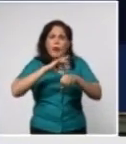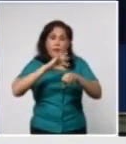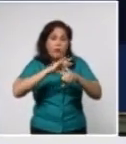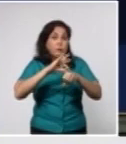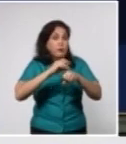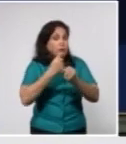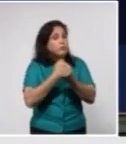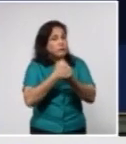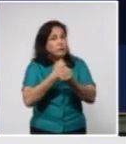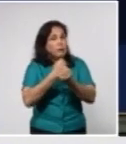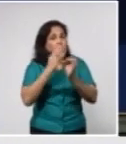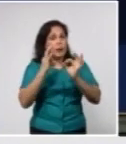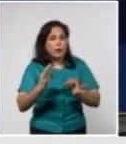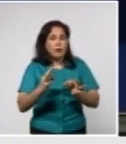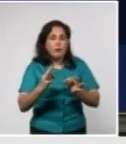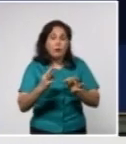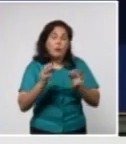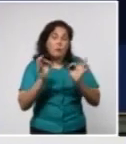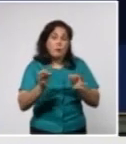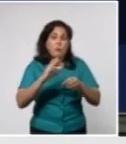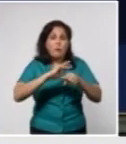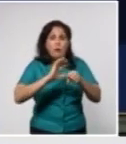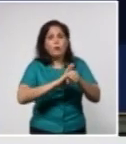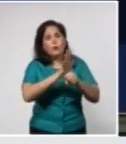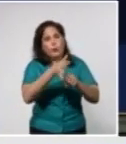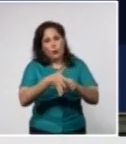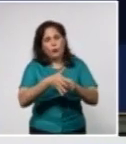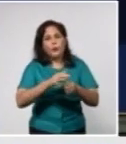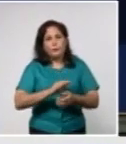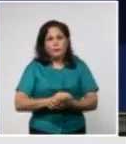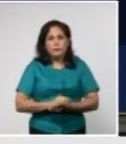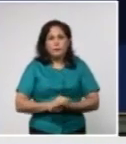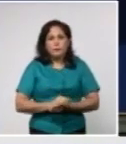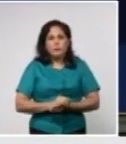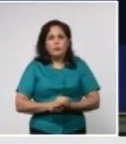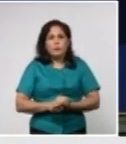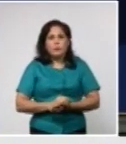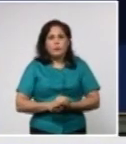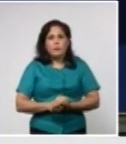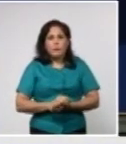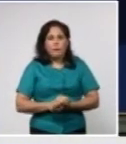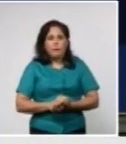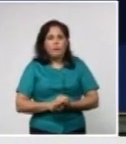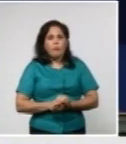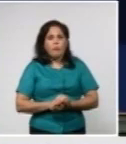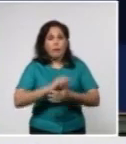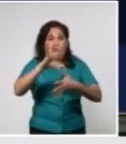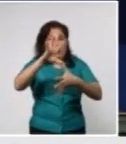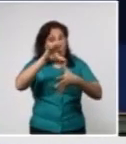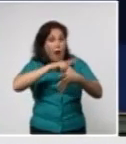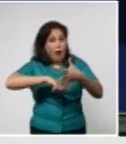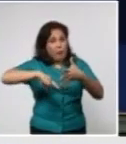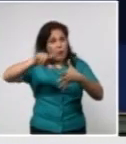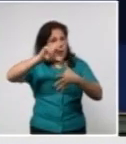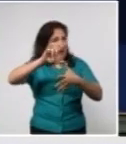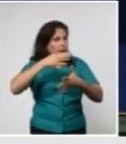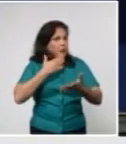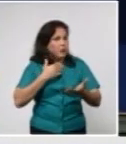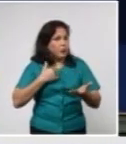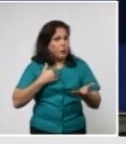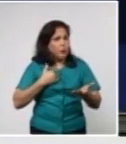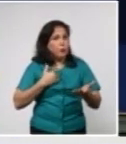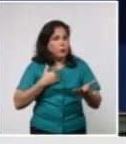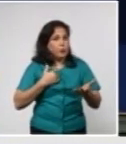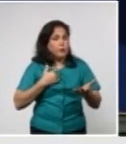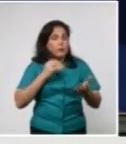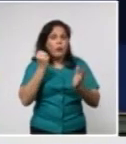volume about the magnitude of this pandemic and the danger it entails. The